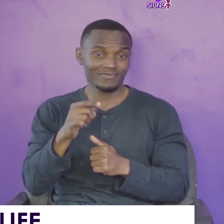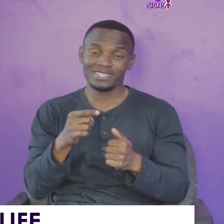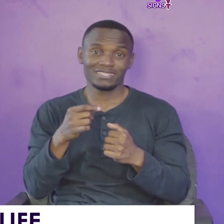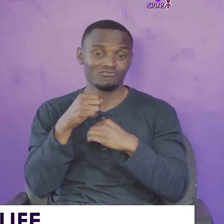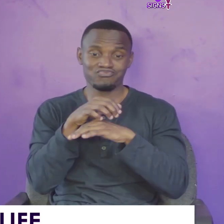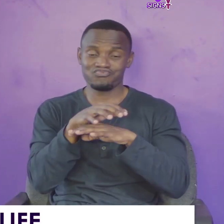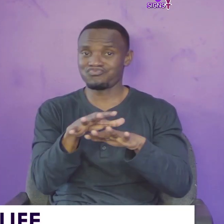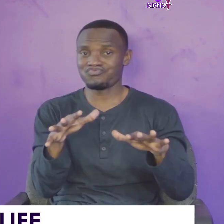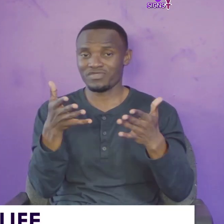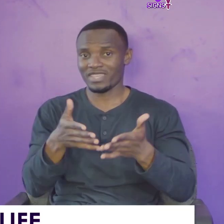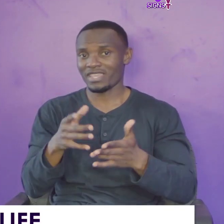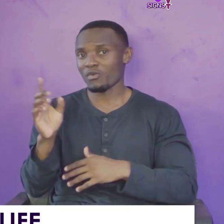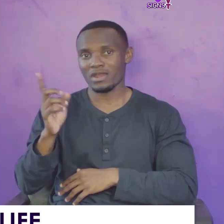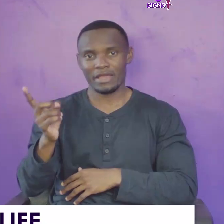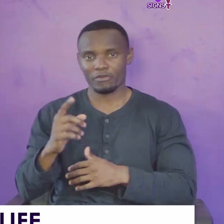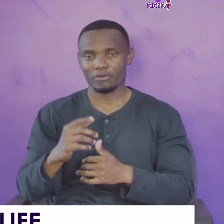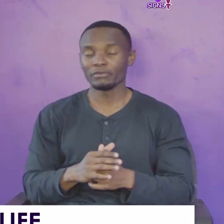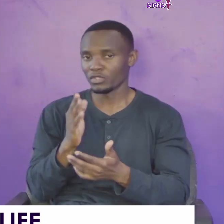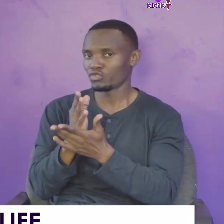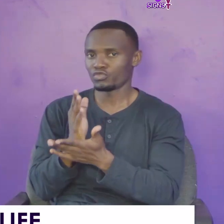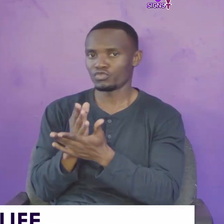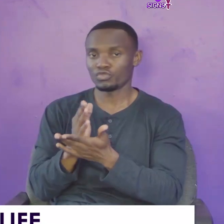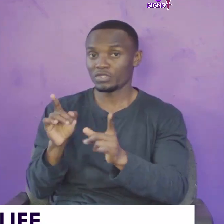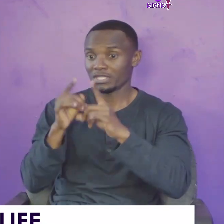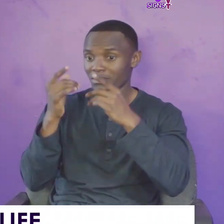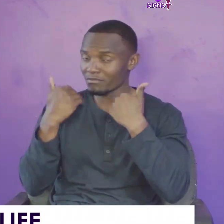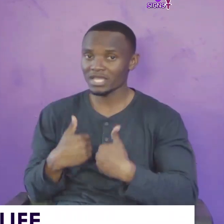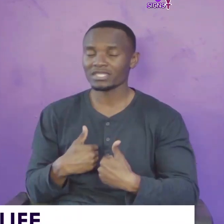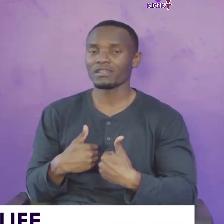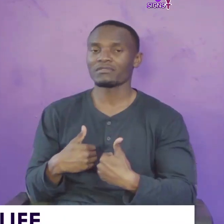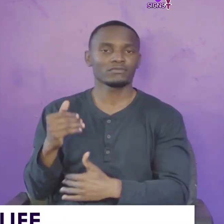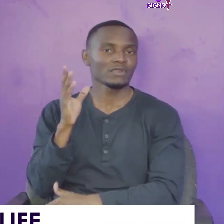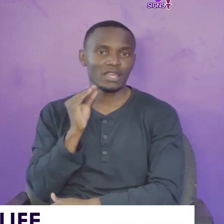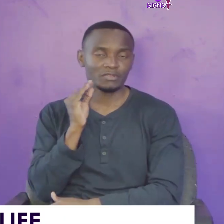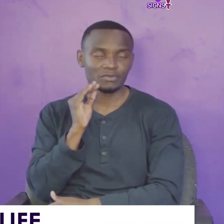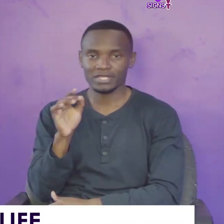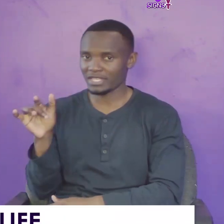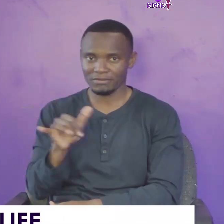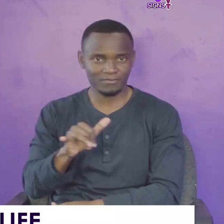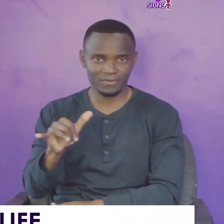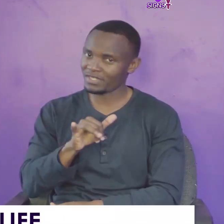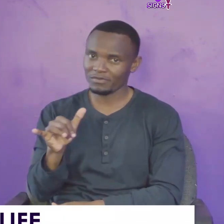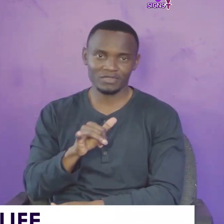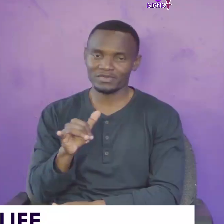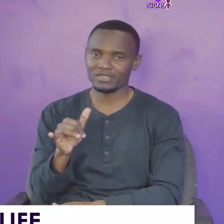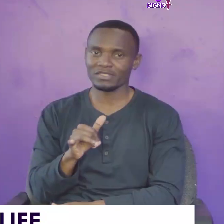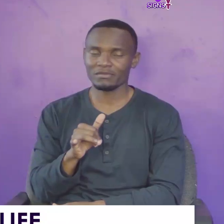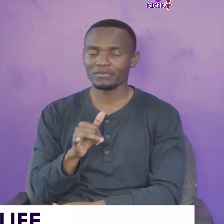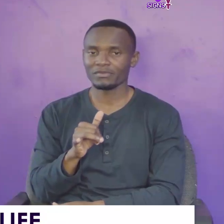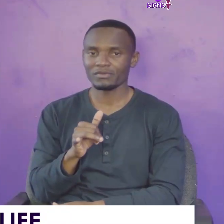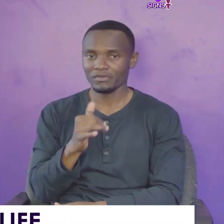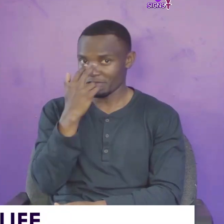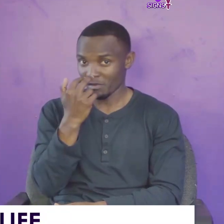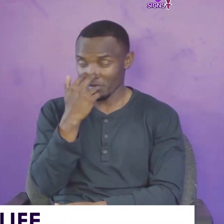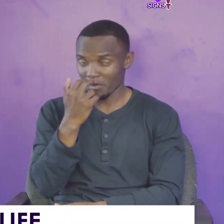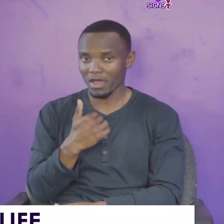is. Even before the show ends, you'll hear me cough, because I'm also going through the face. Okay. Yeah, but I try my best